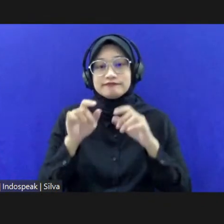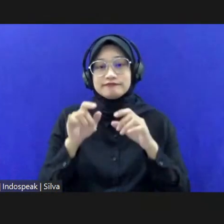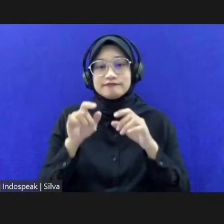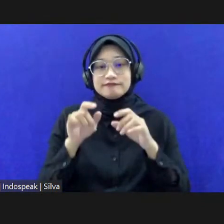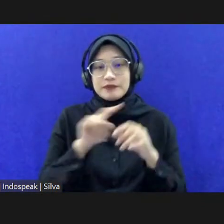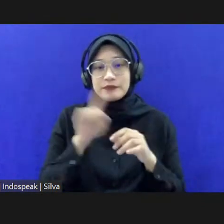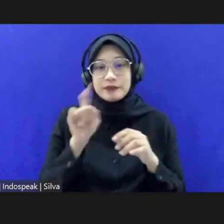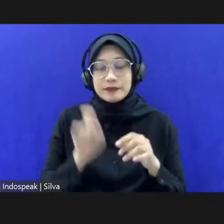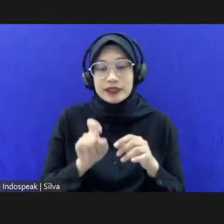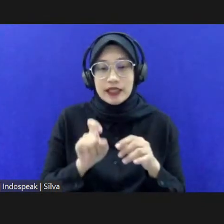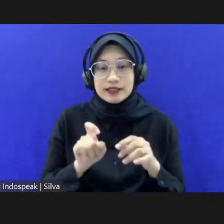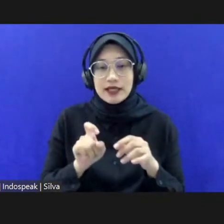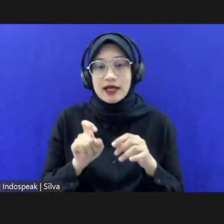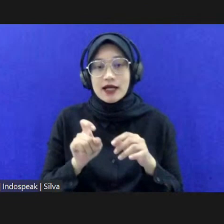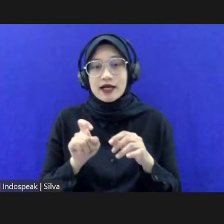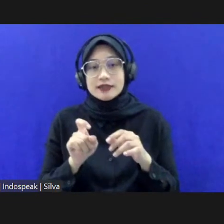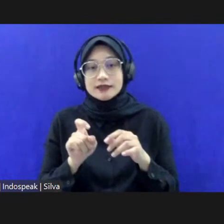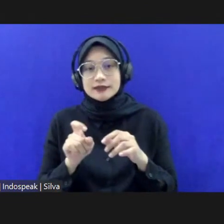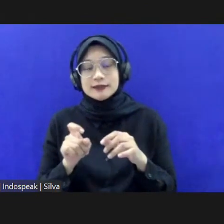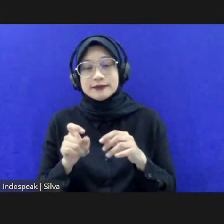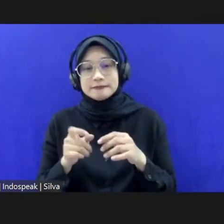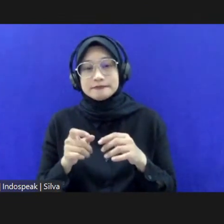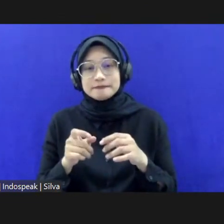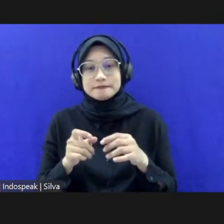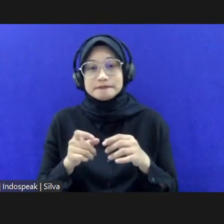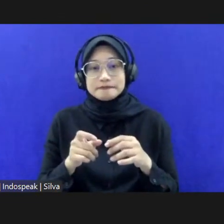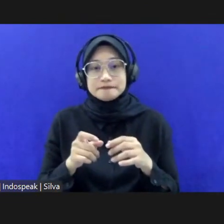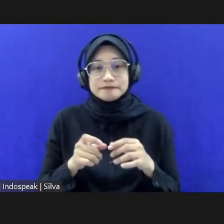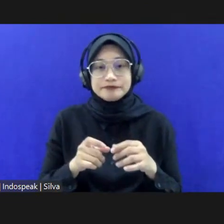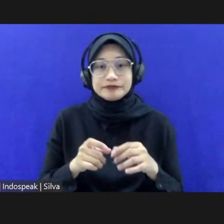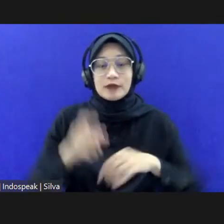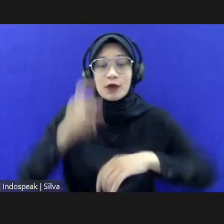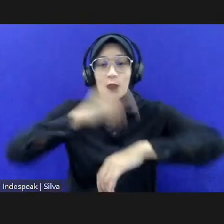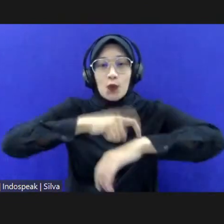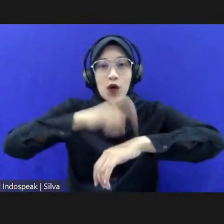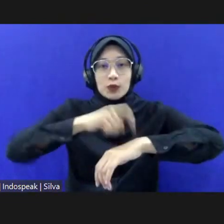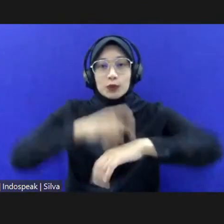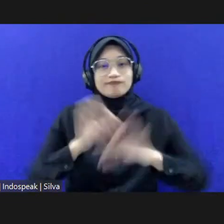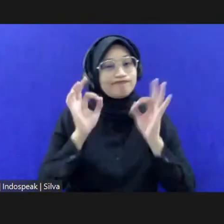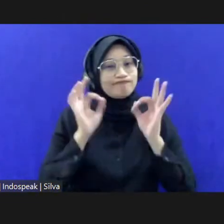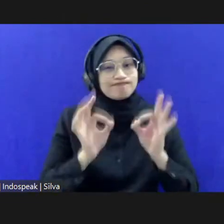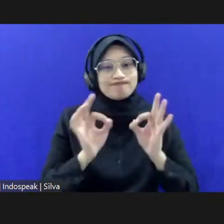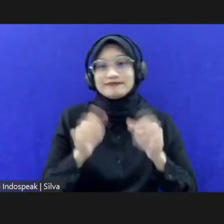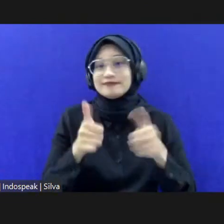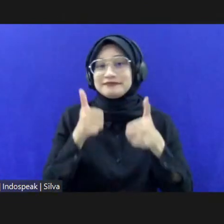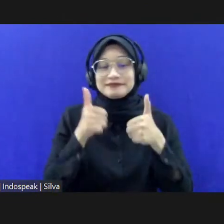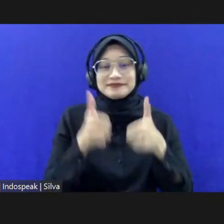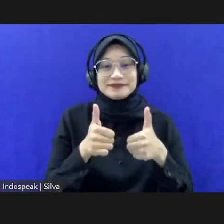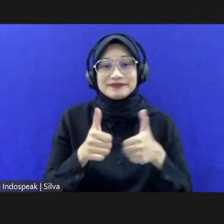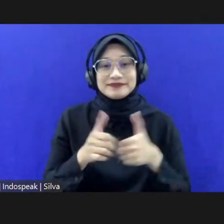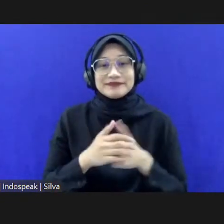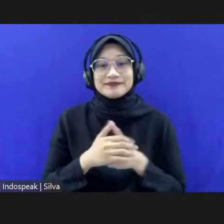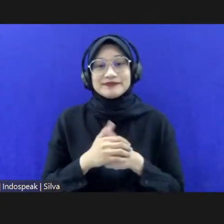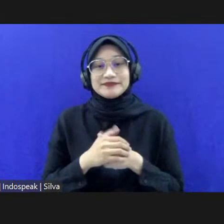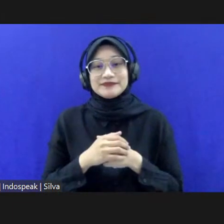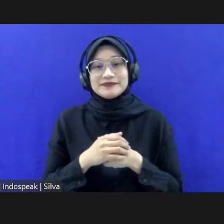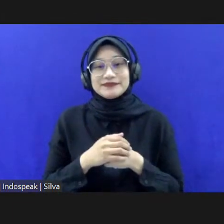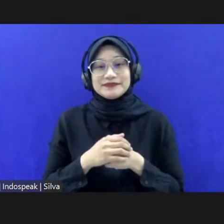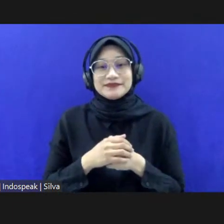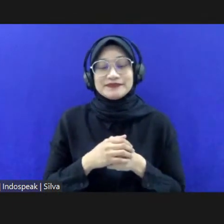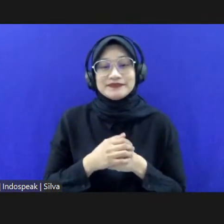your question. And very well done with the timekeeping. Thank you, Lydia. It's got us on there. Even I'm on a time for presenting the